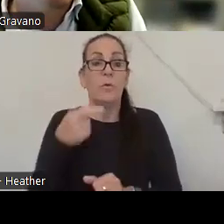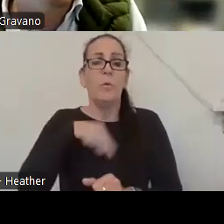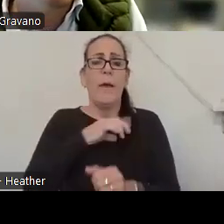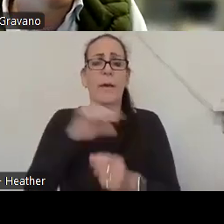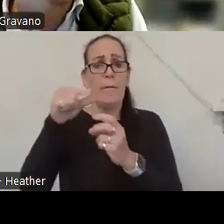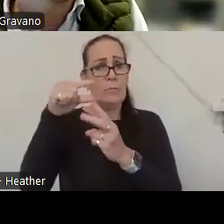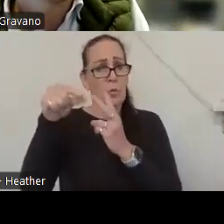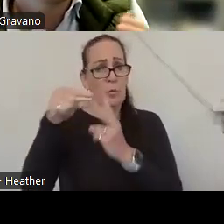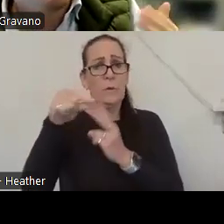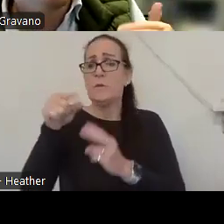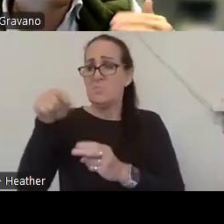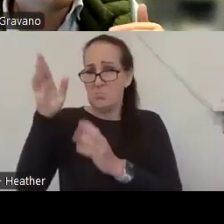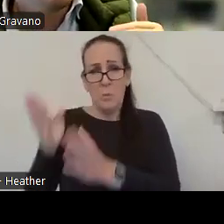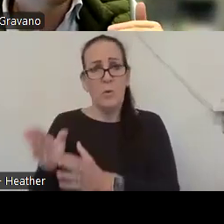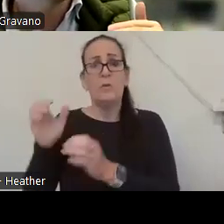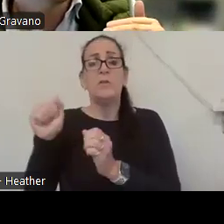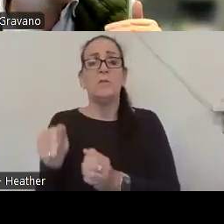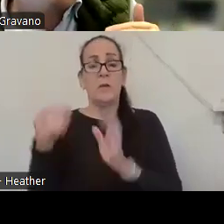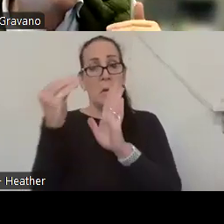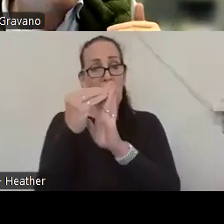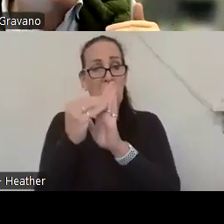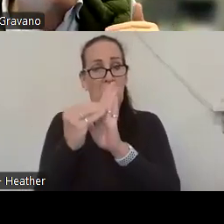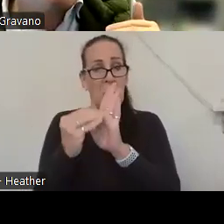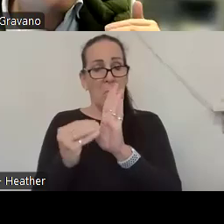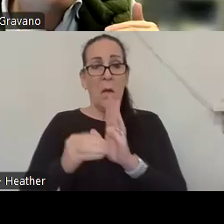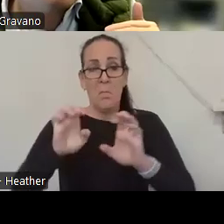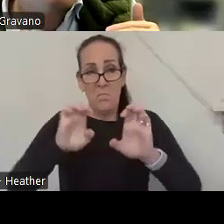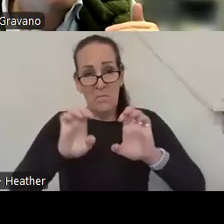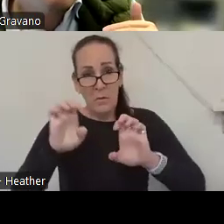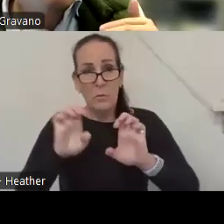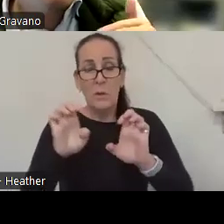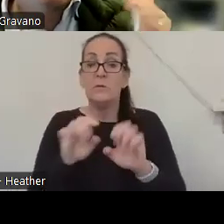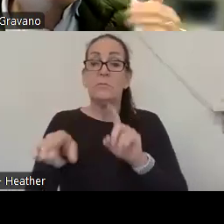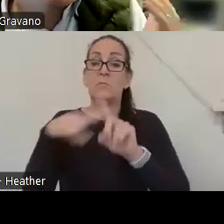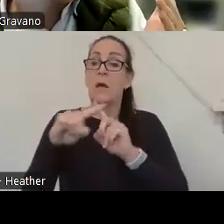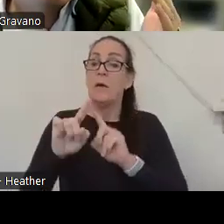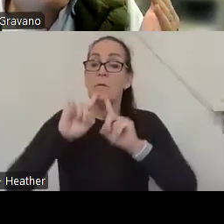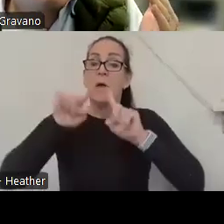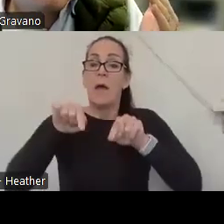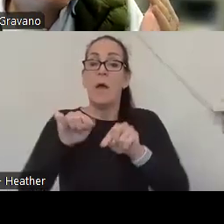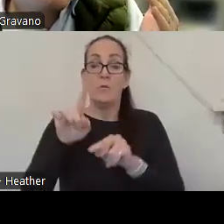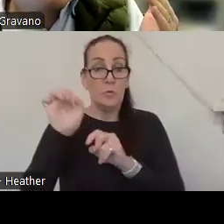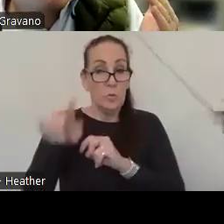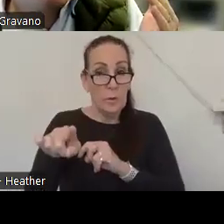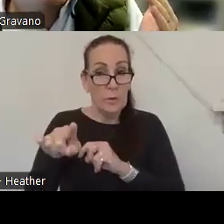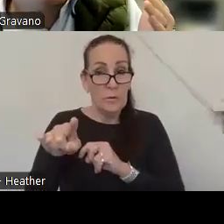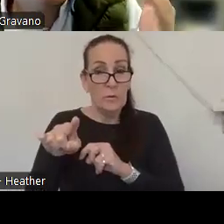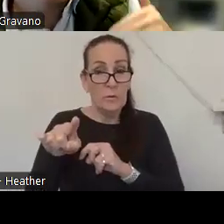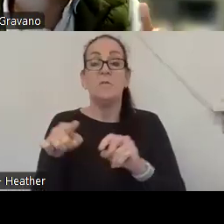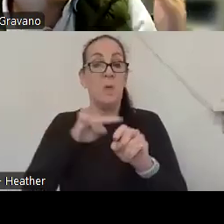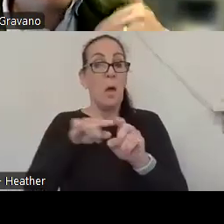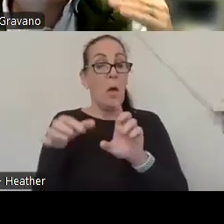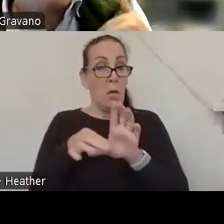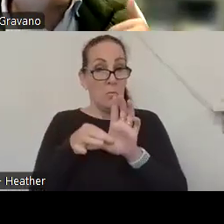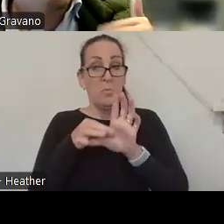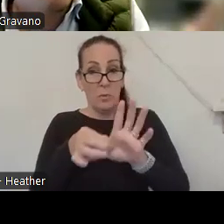evaluation of that module, as well as answer some questions about the content. We don't provide feedback on that particular one because we just wanted to